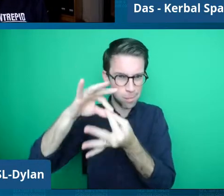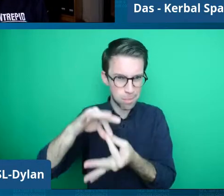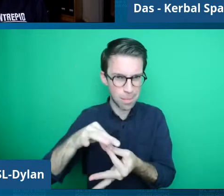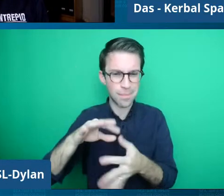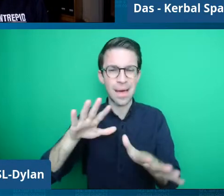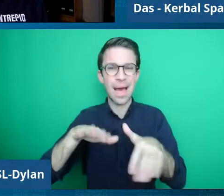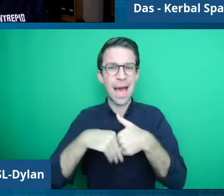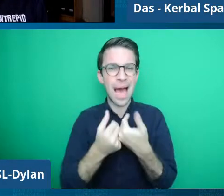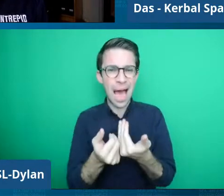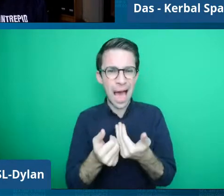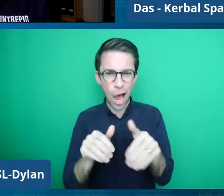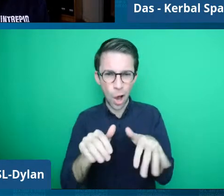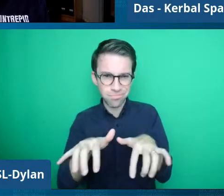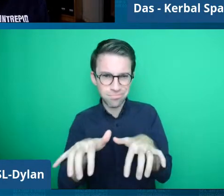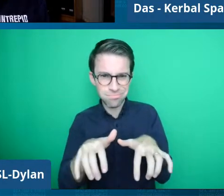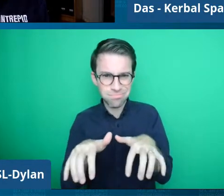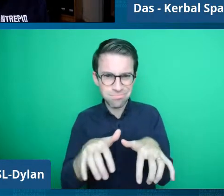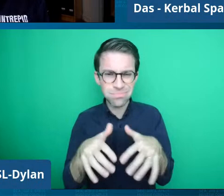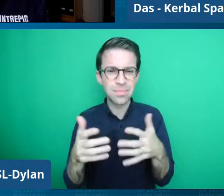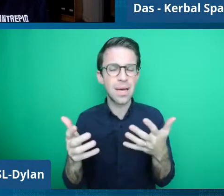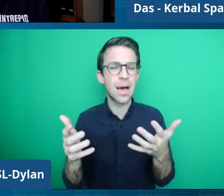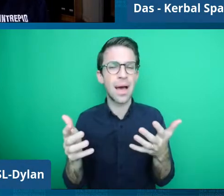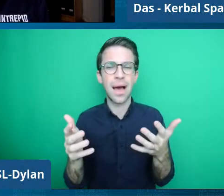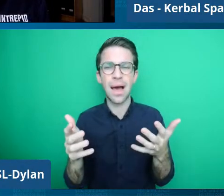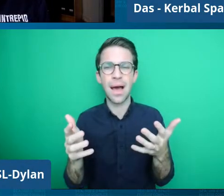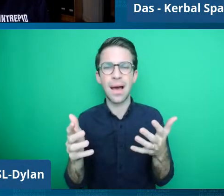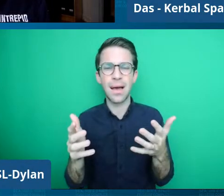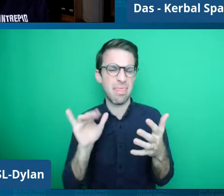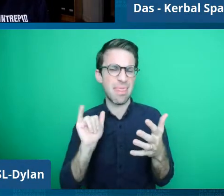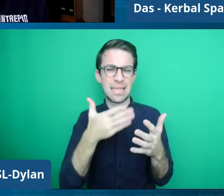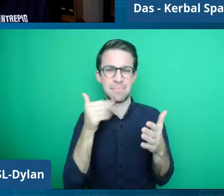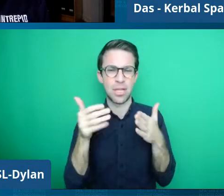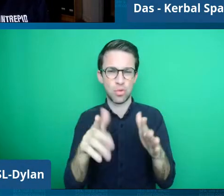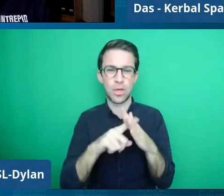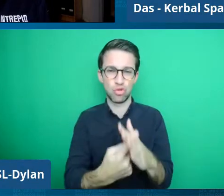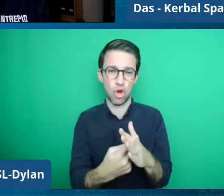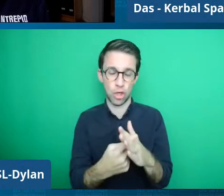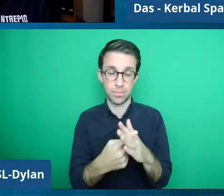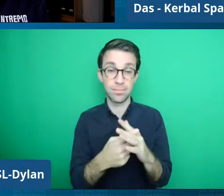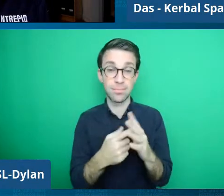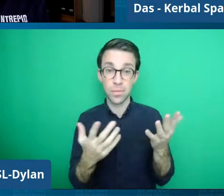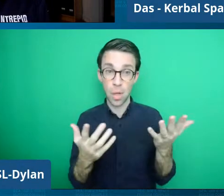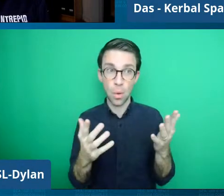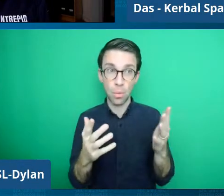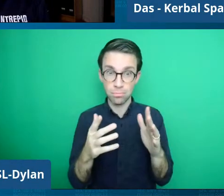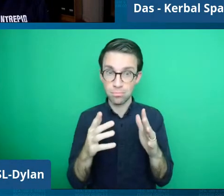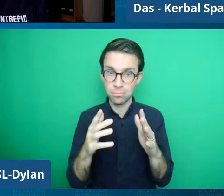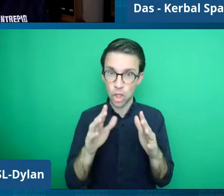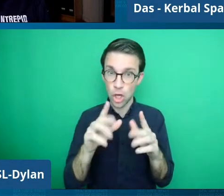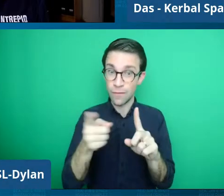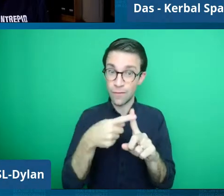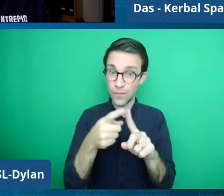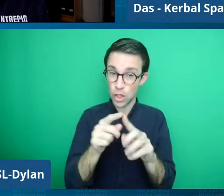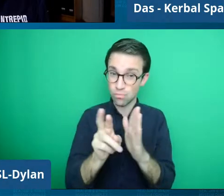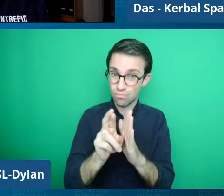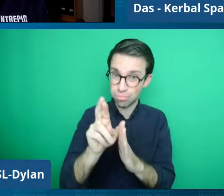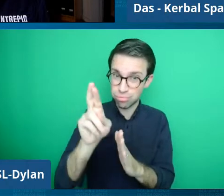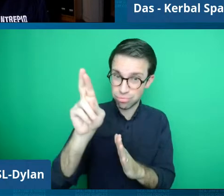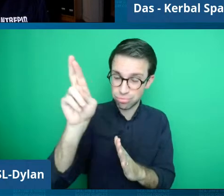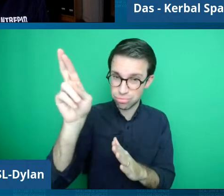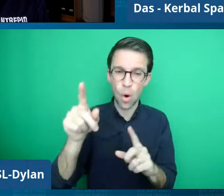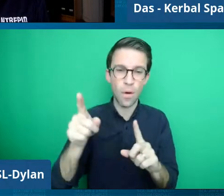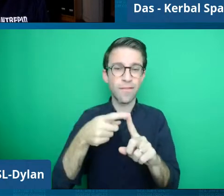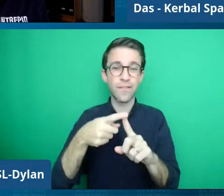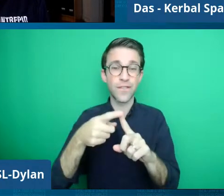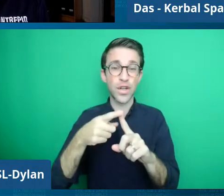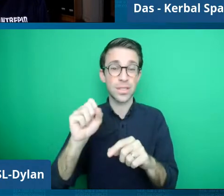different keys and stuff like that. That's the best way to start. And then once you get your first rocket into orbit or you build your first space station,